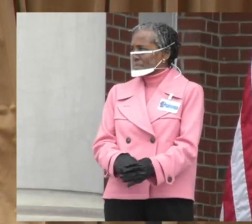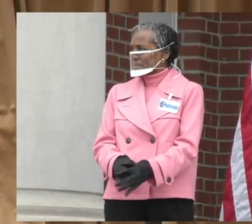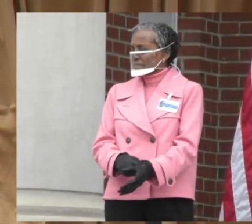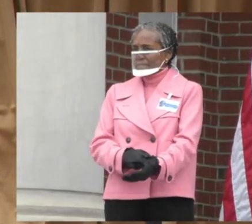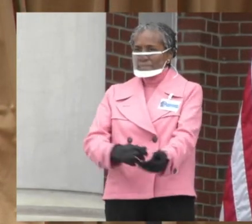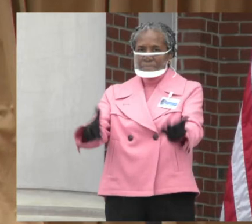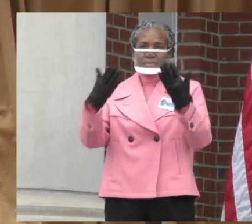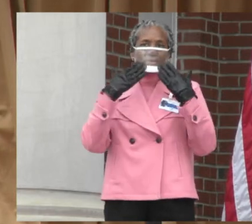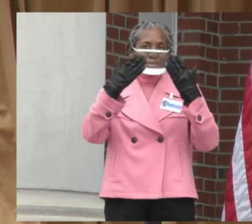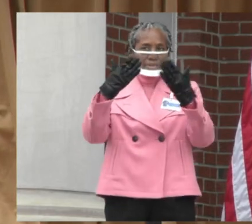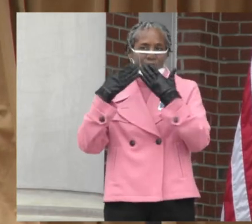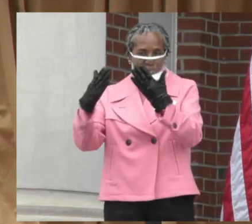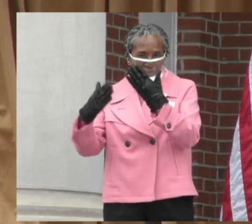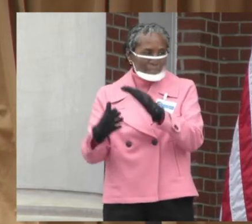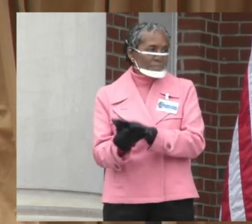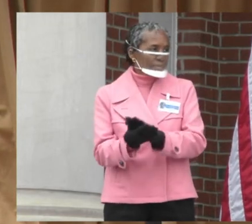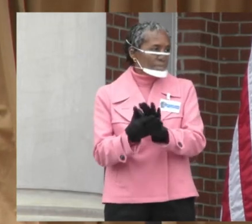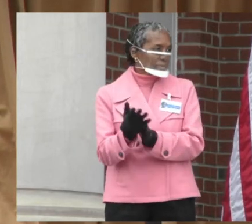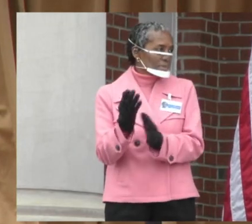Thank you.